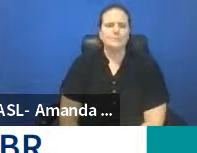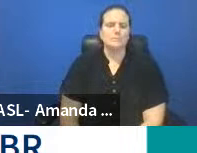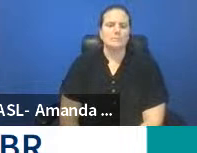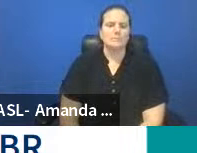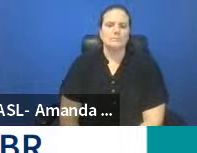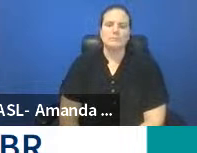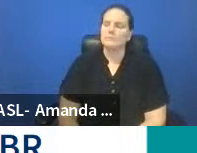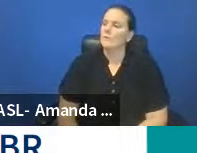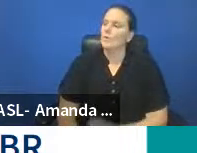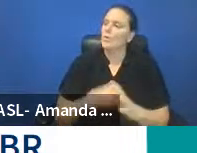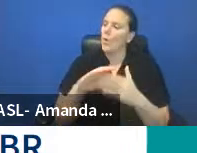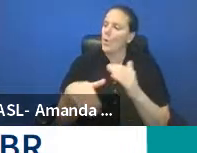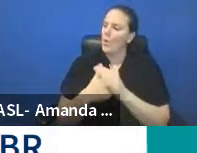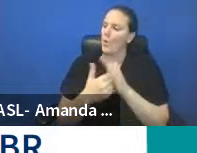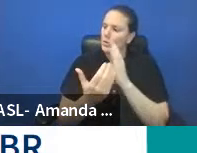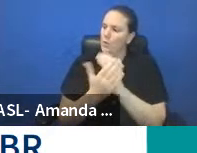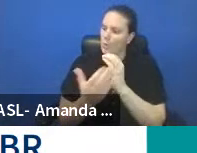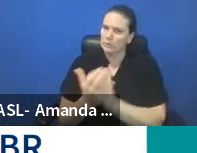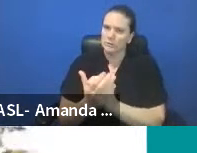of the